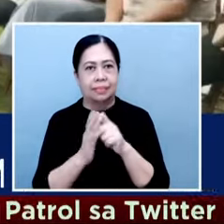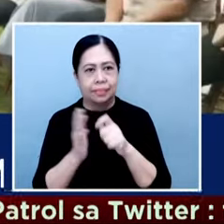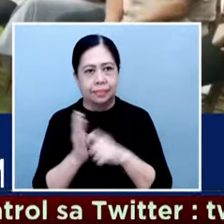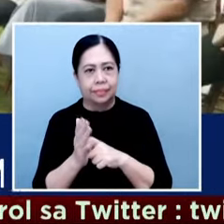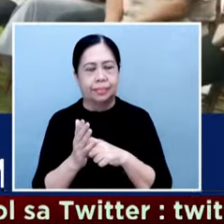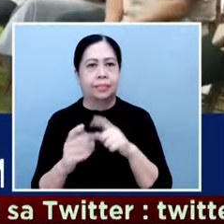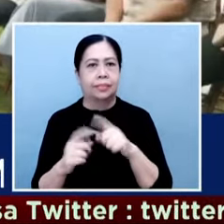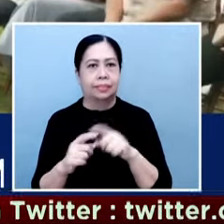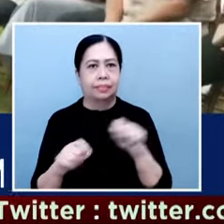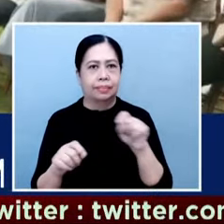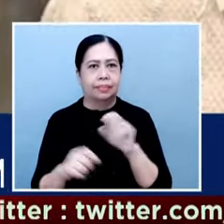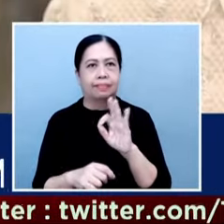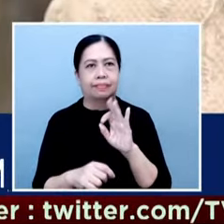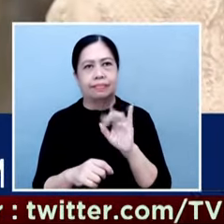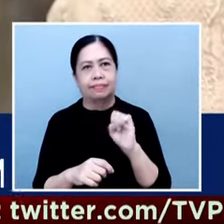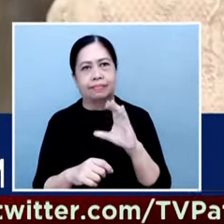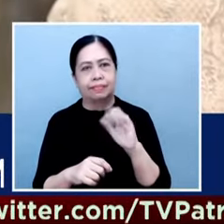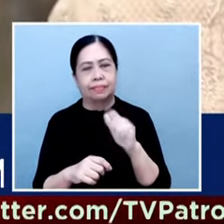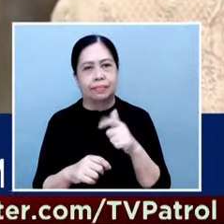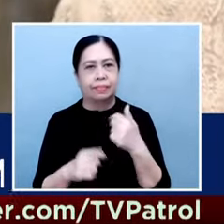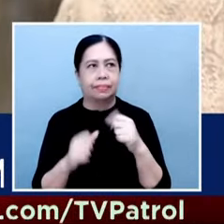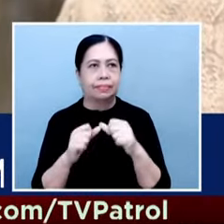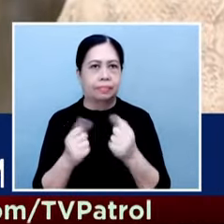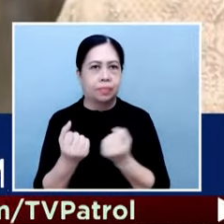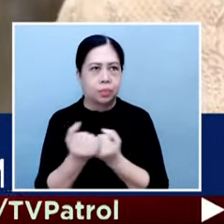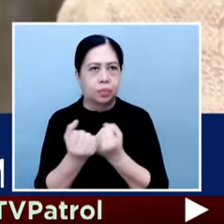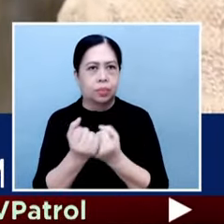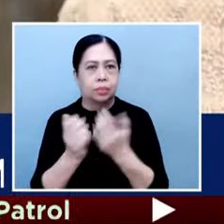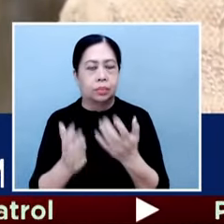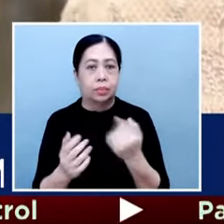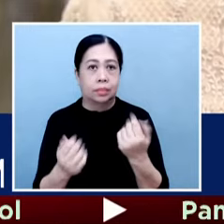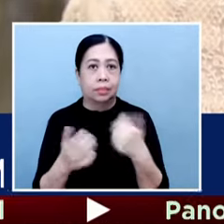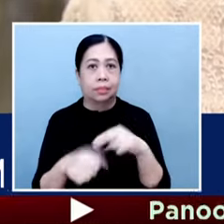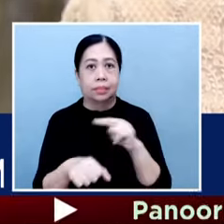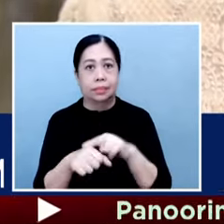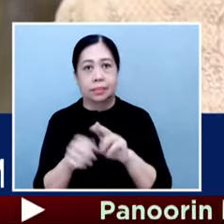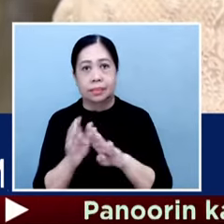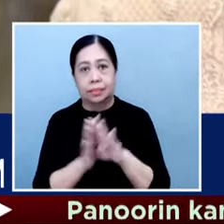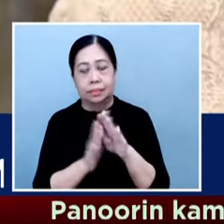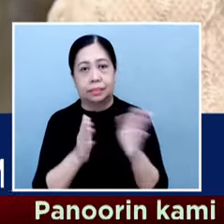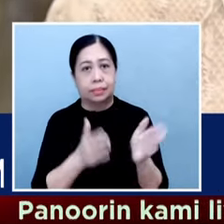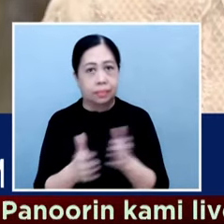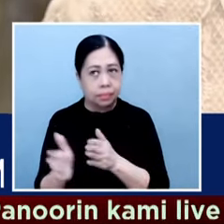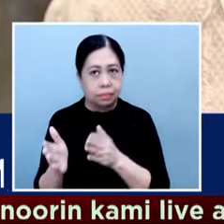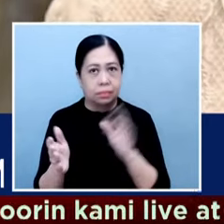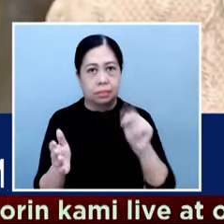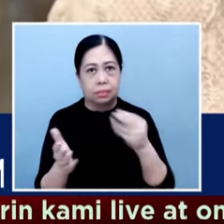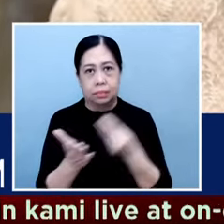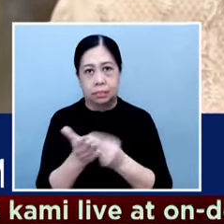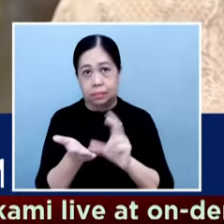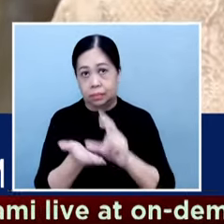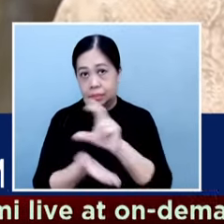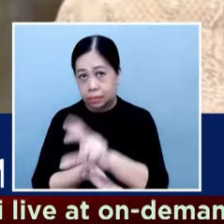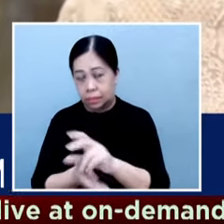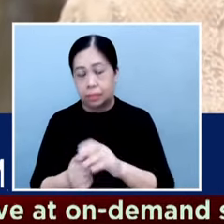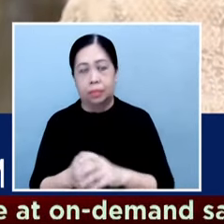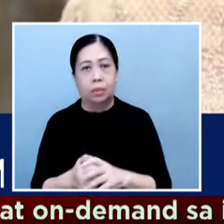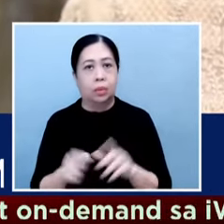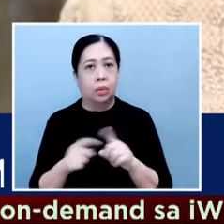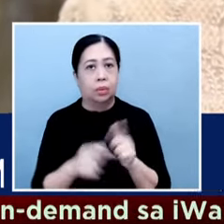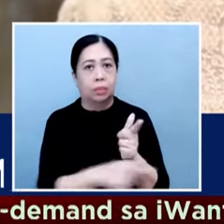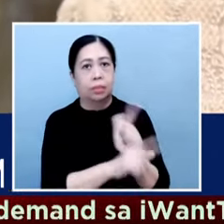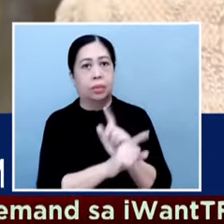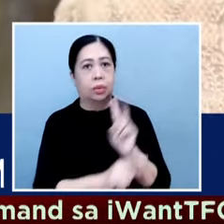about fiscal sustainability. And like I said, you have a national development plan to fund. Incidentally, we will be borrowing